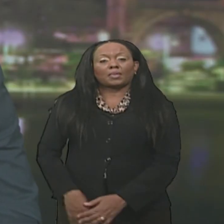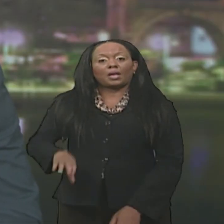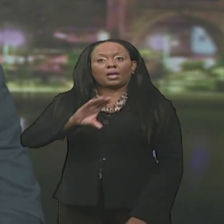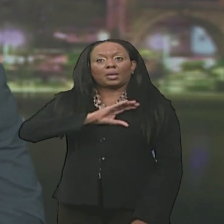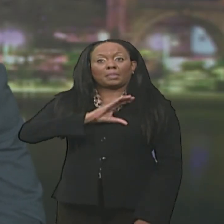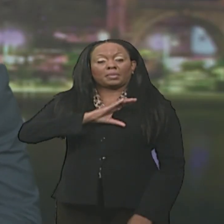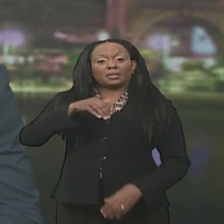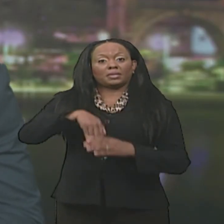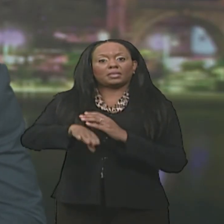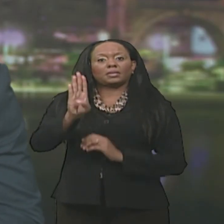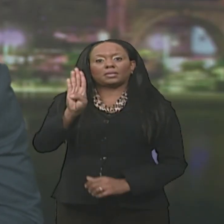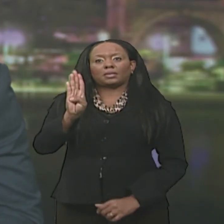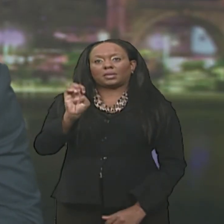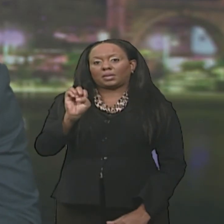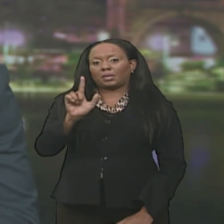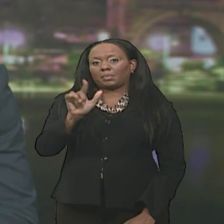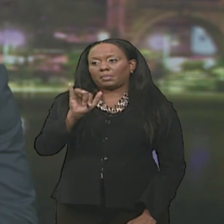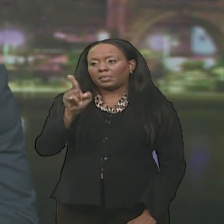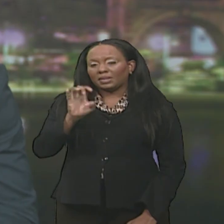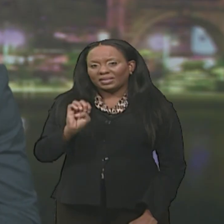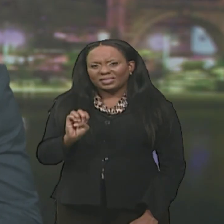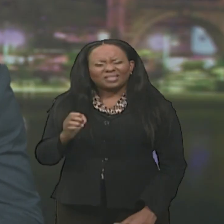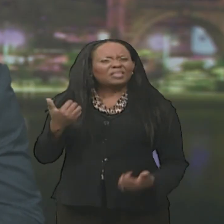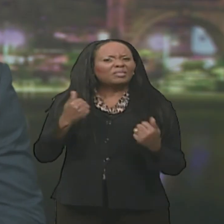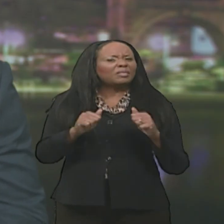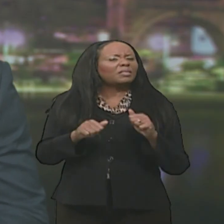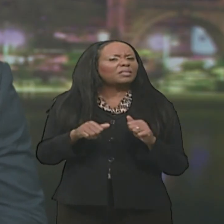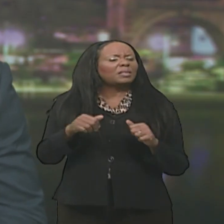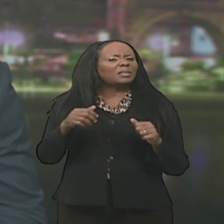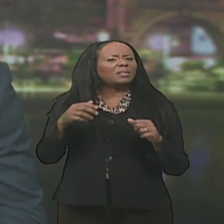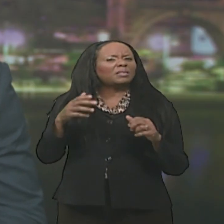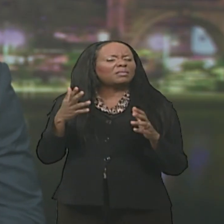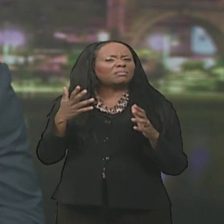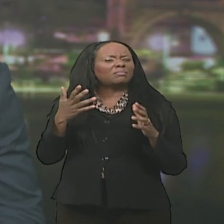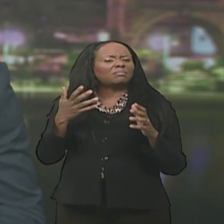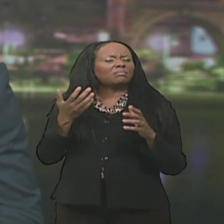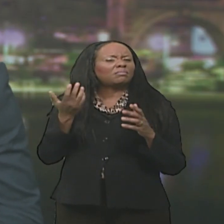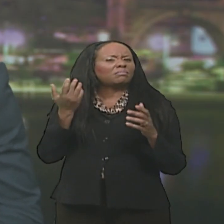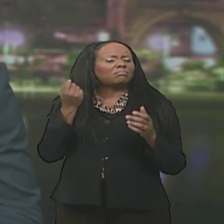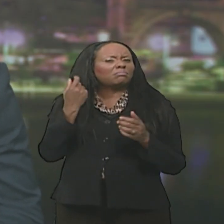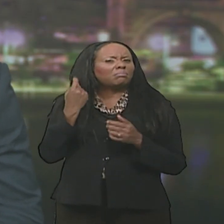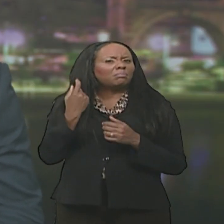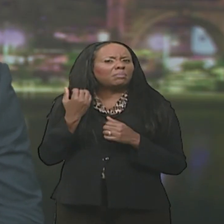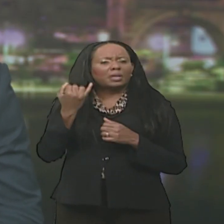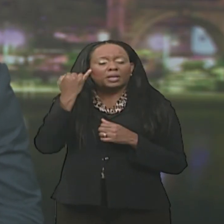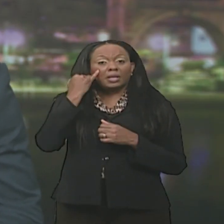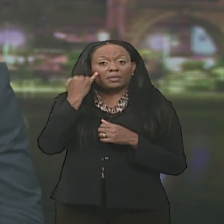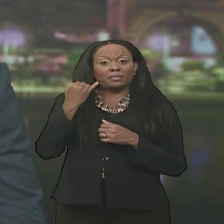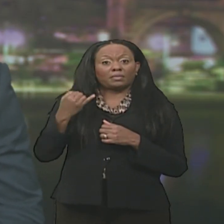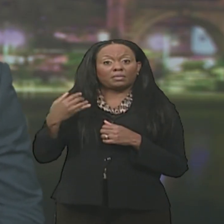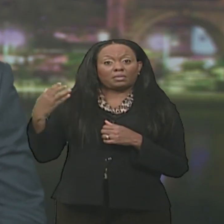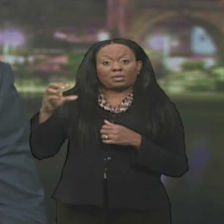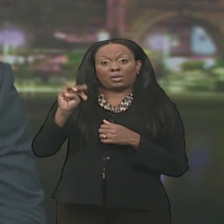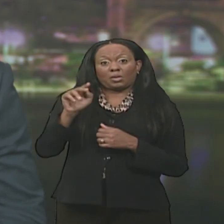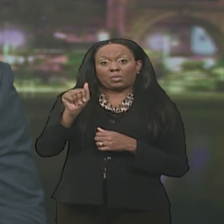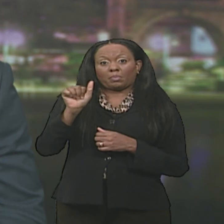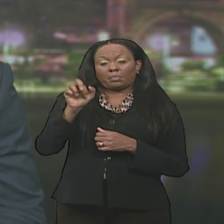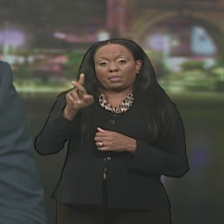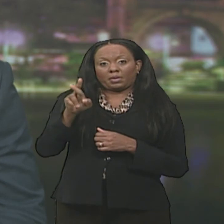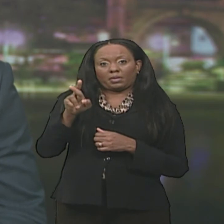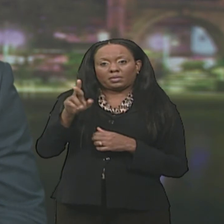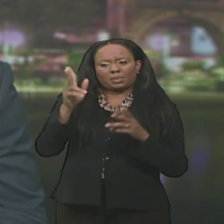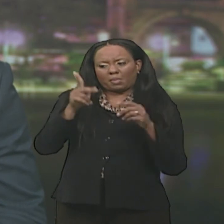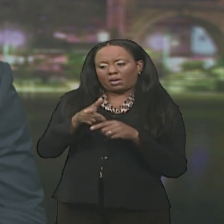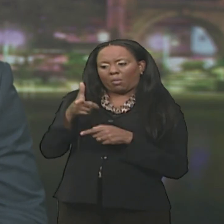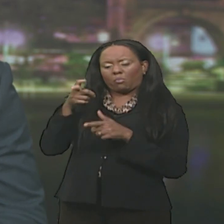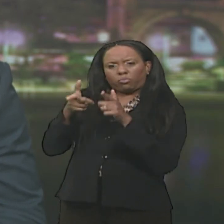Police in Belize are trying to determine whether the mayor of Belmopan is being targeted after someone fired several shots at his home.